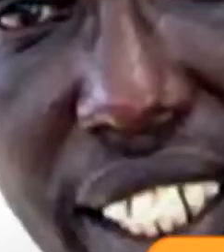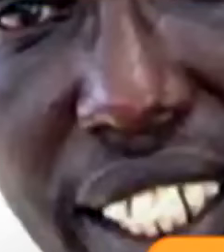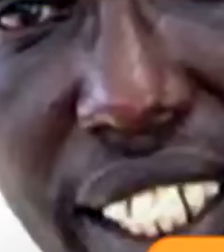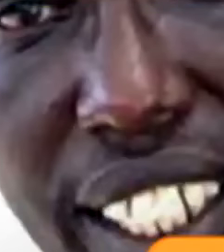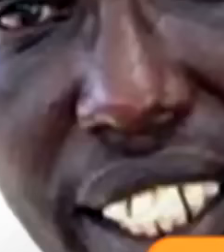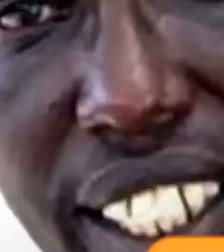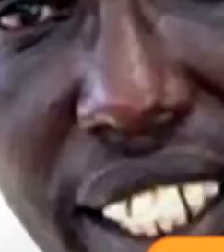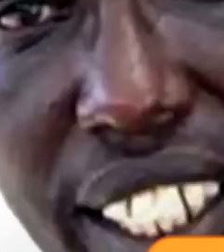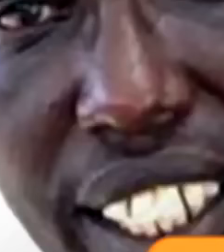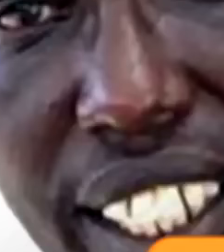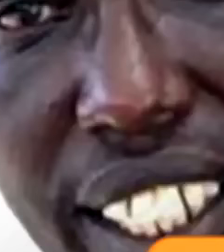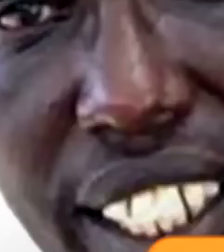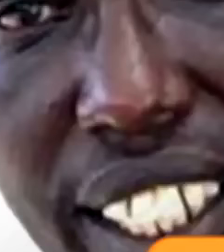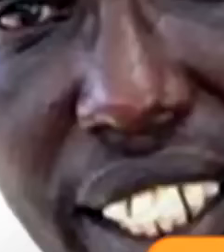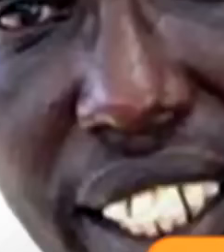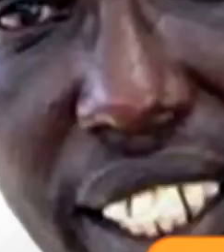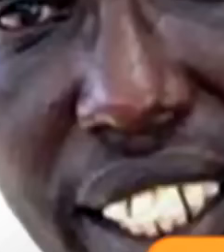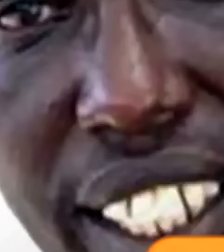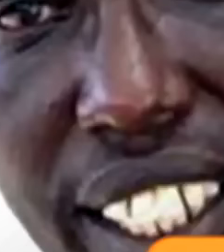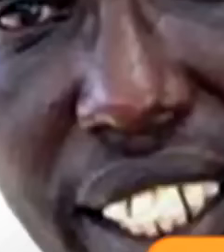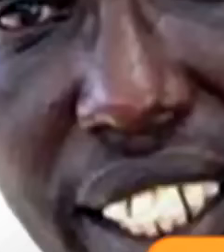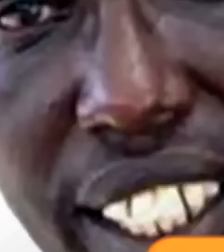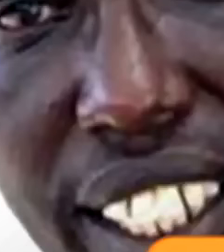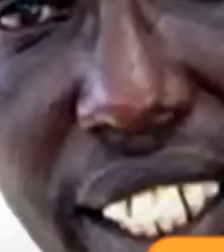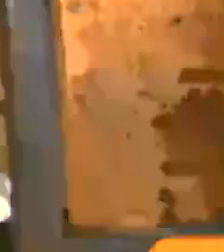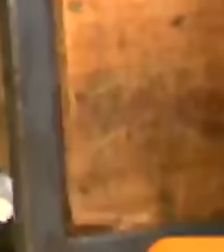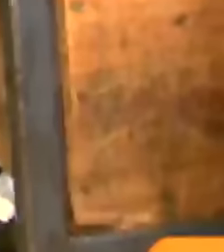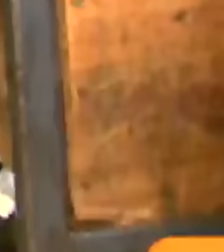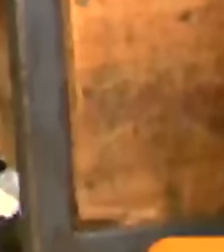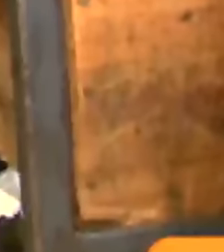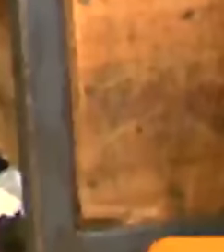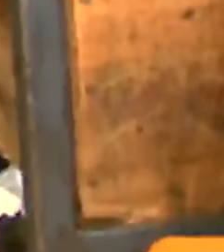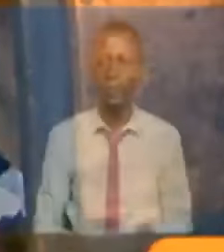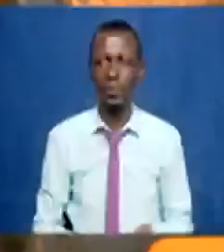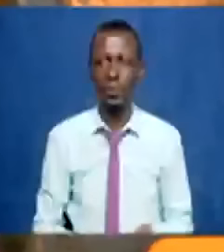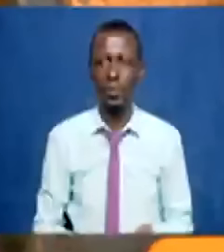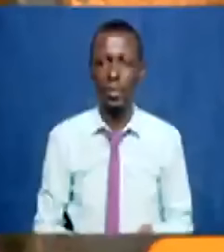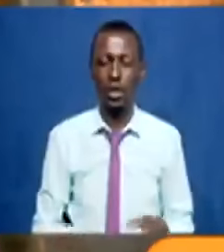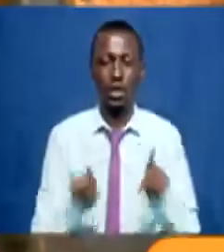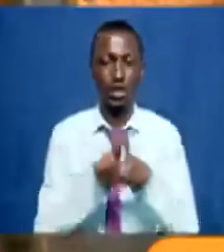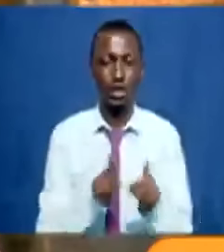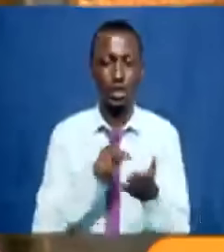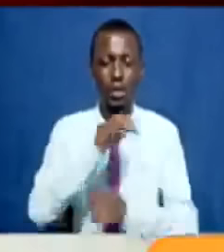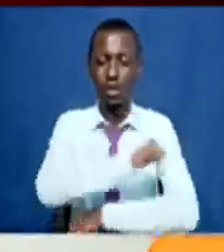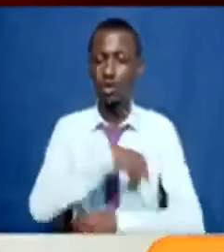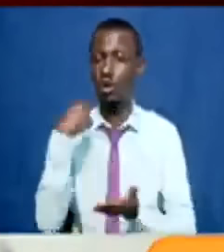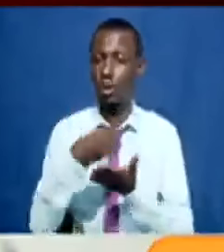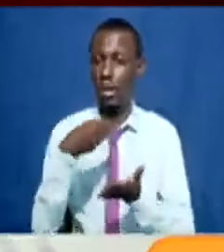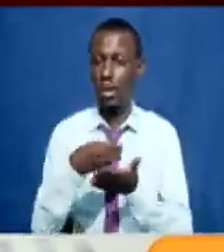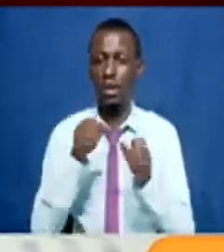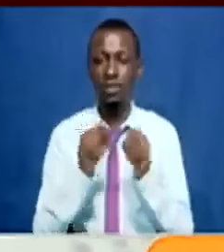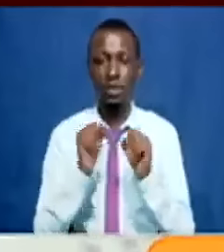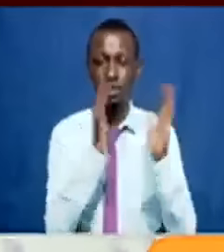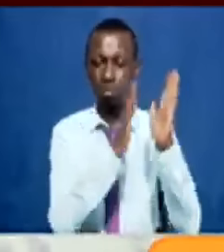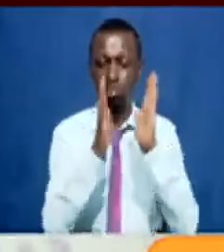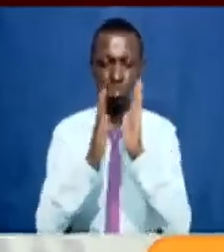the e-citizen platform to enhance service delivery. The payment of school fees through the platform is part of a